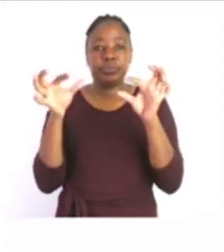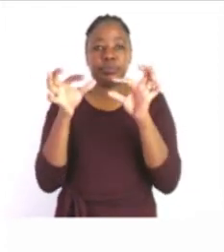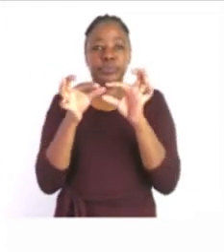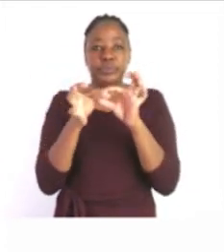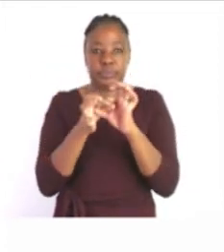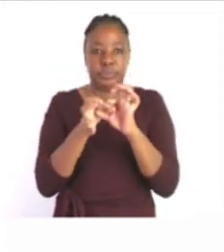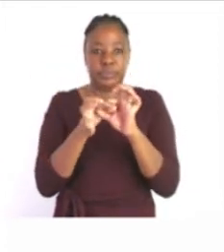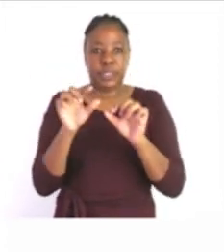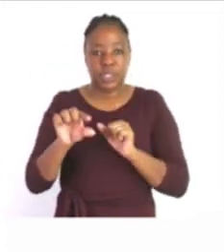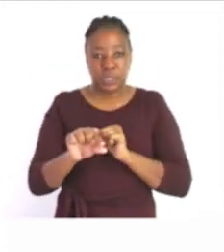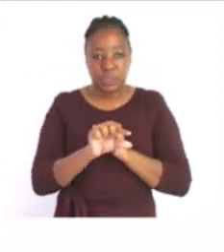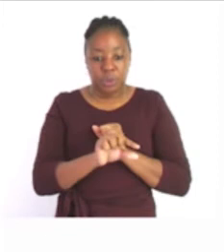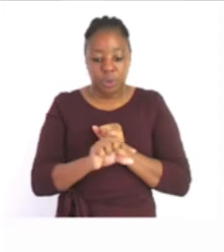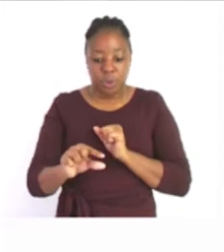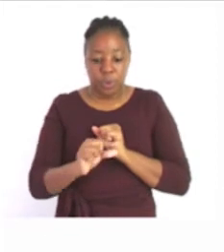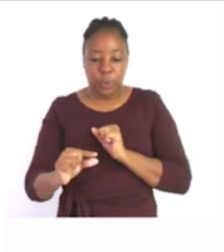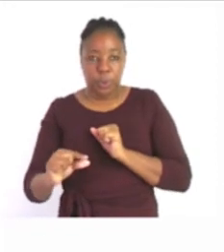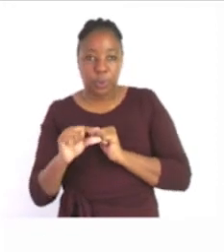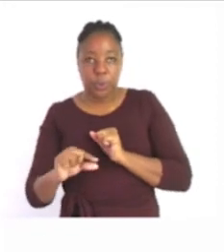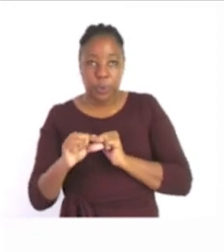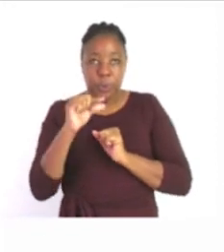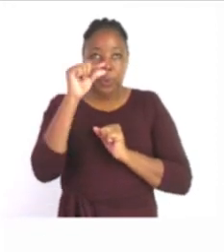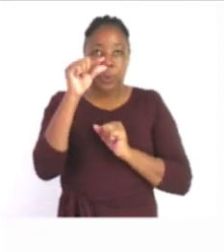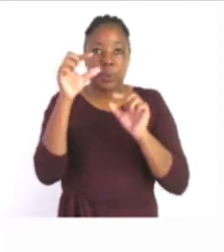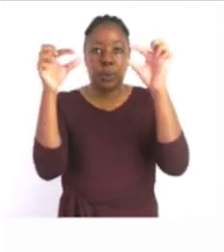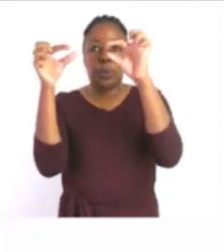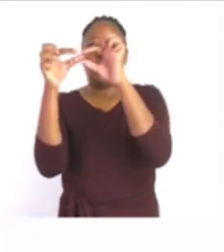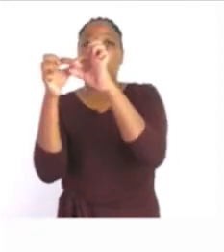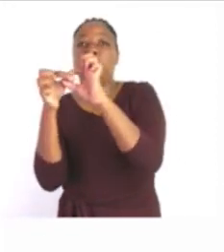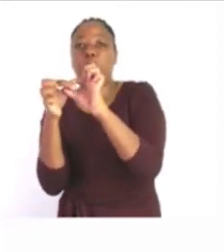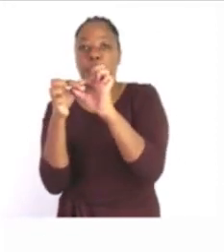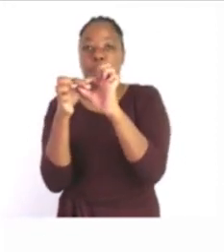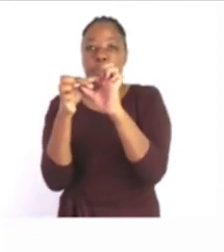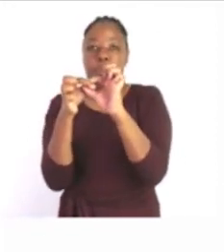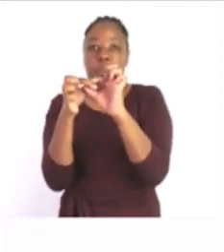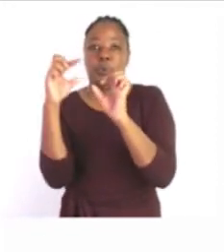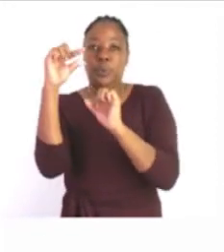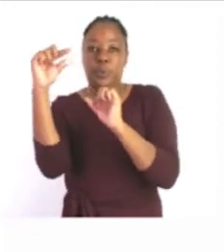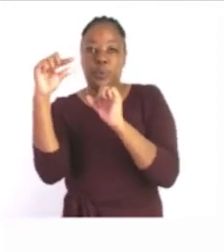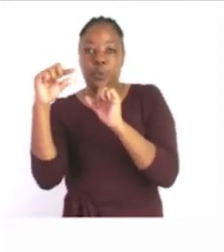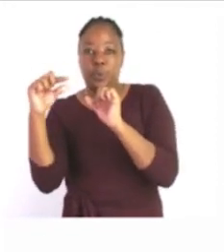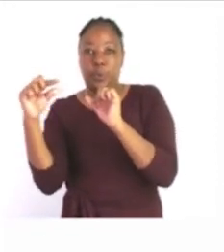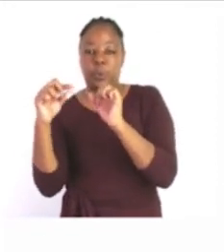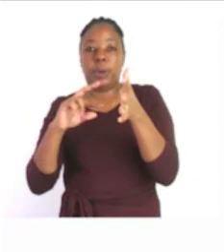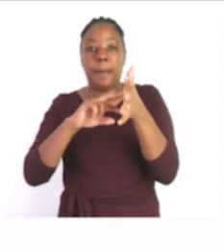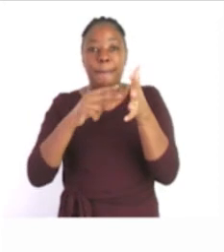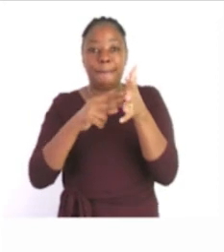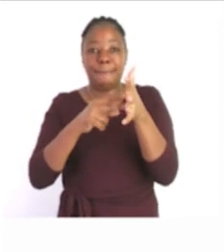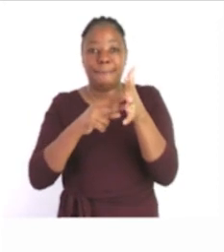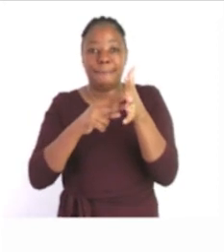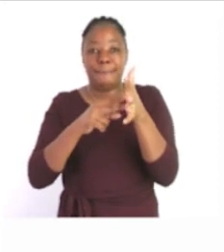is there. Remember, all the words need to be real words, very real words, my